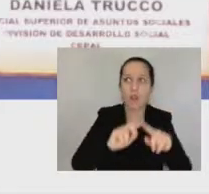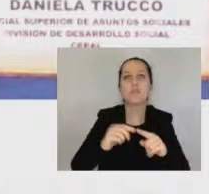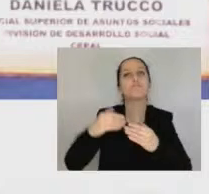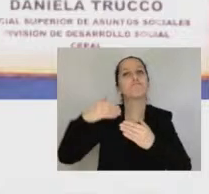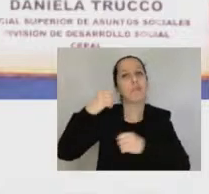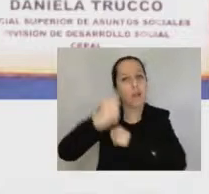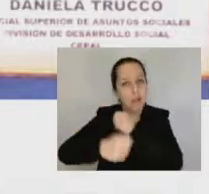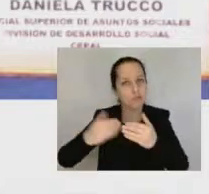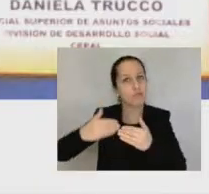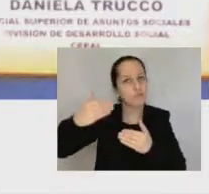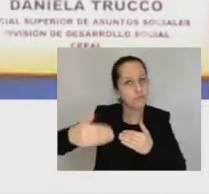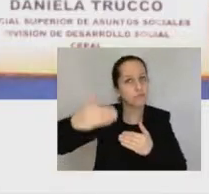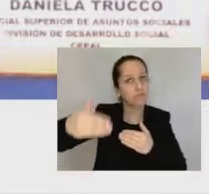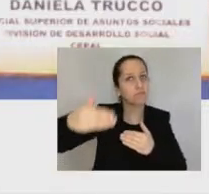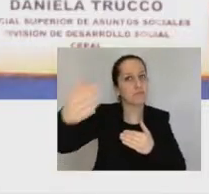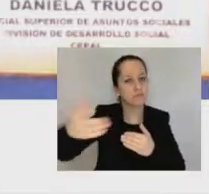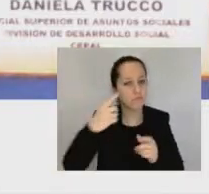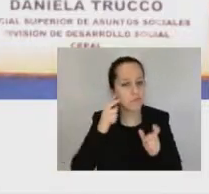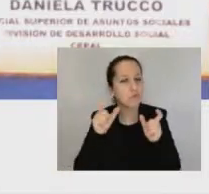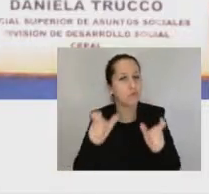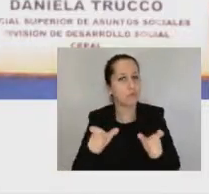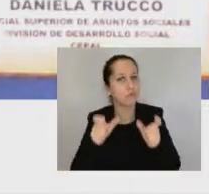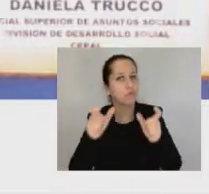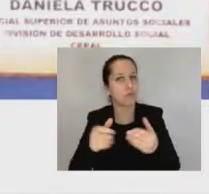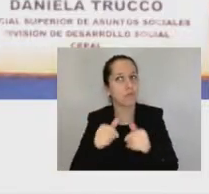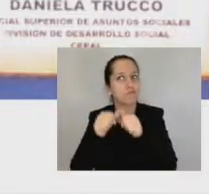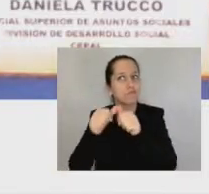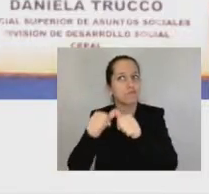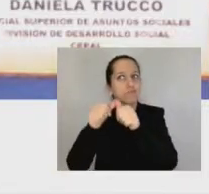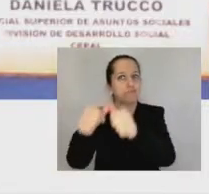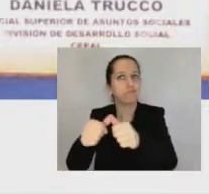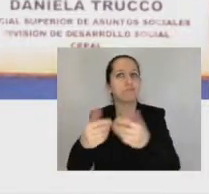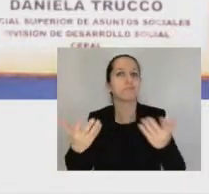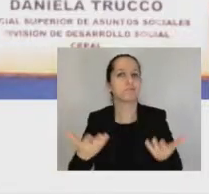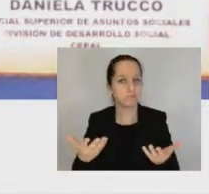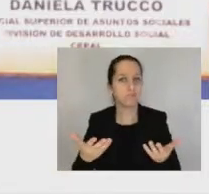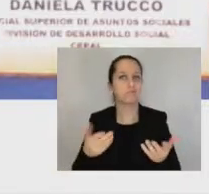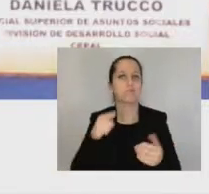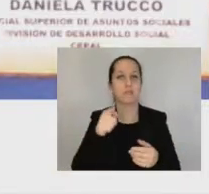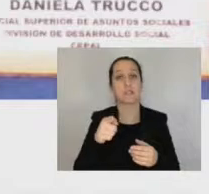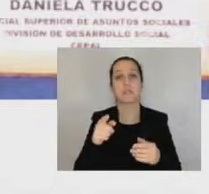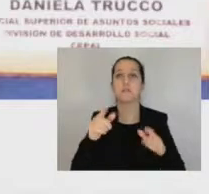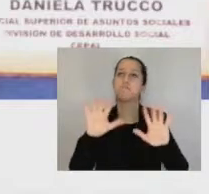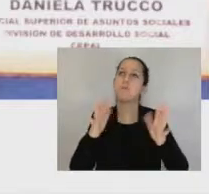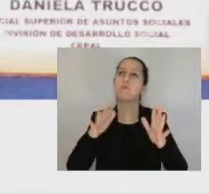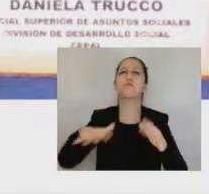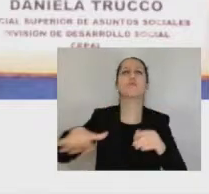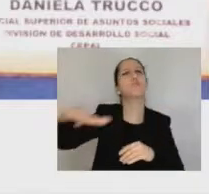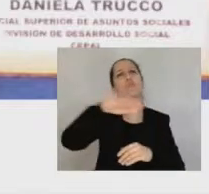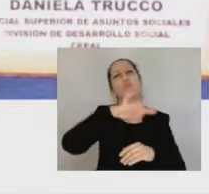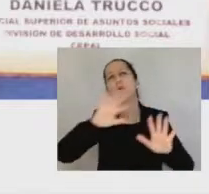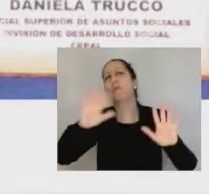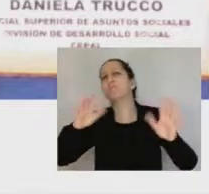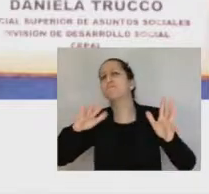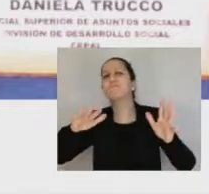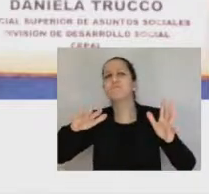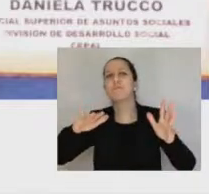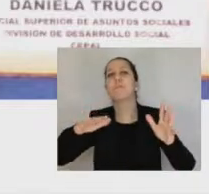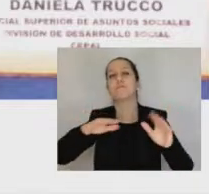in timelines to monitor also progress, not just in average